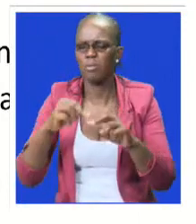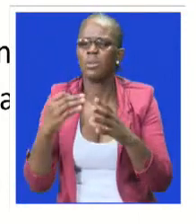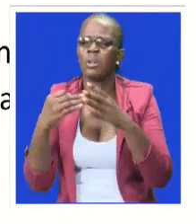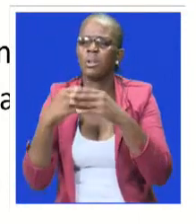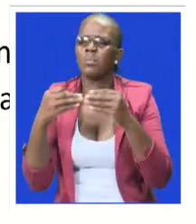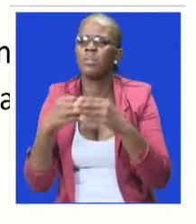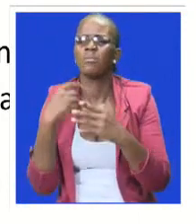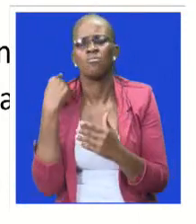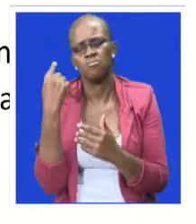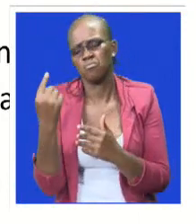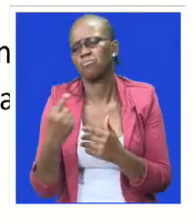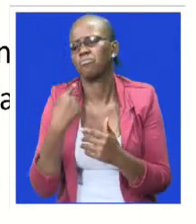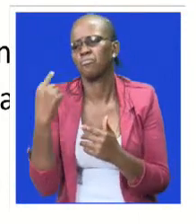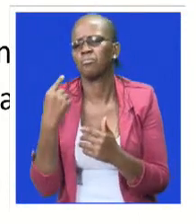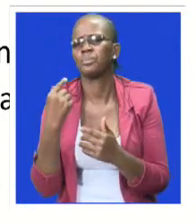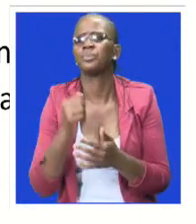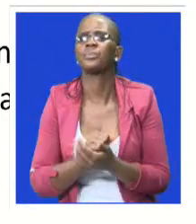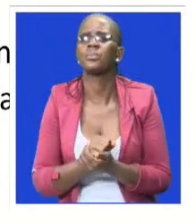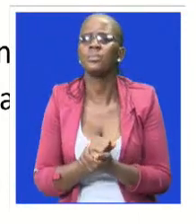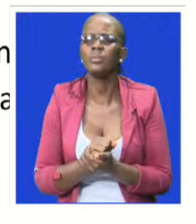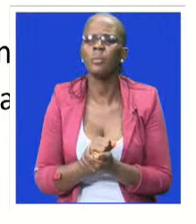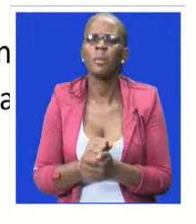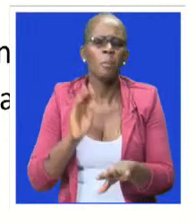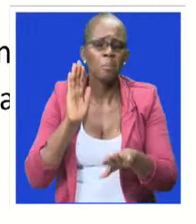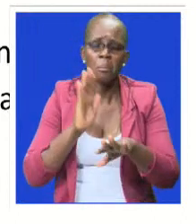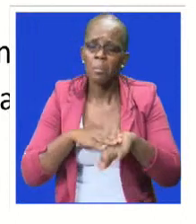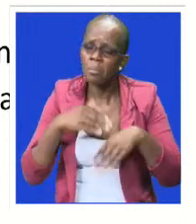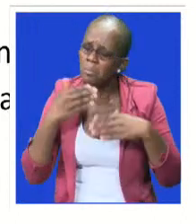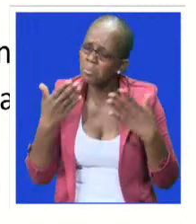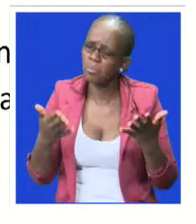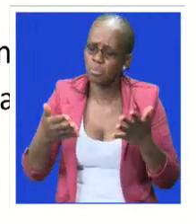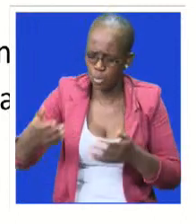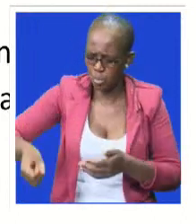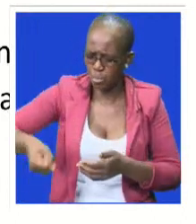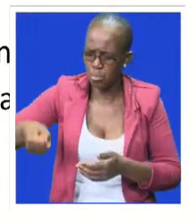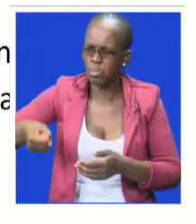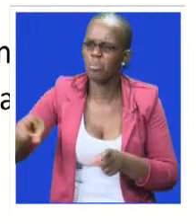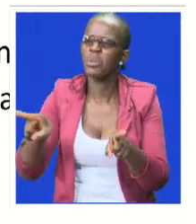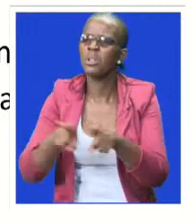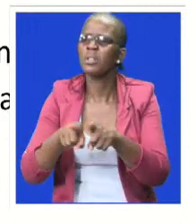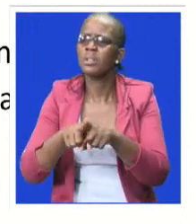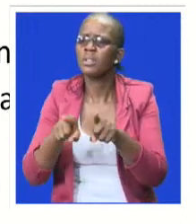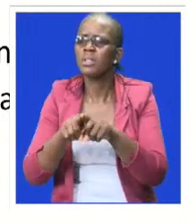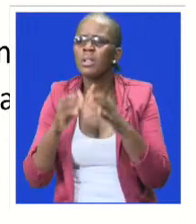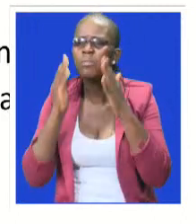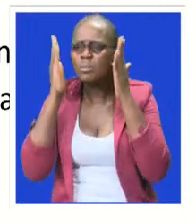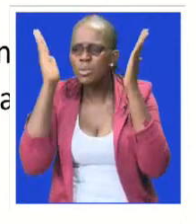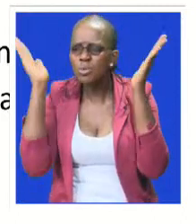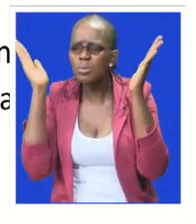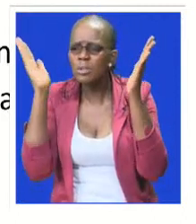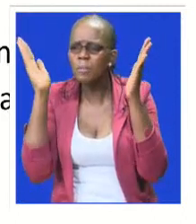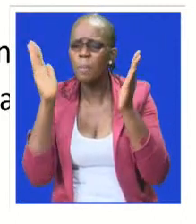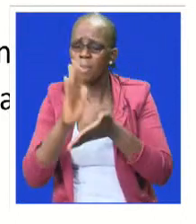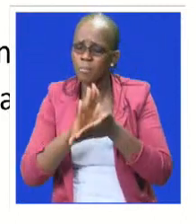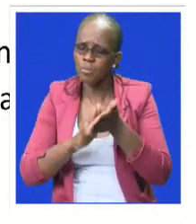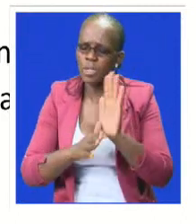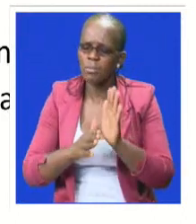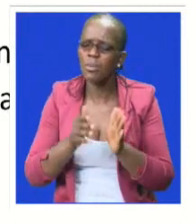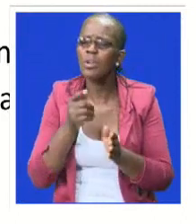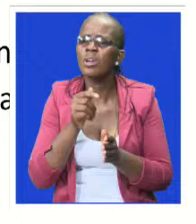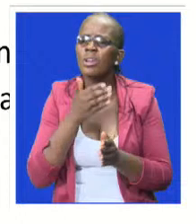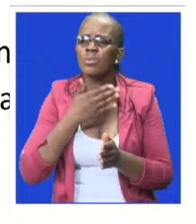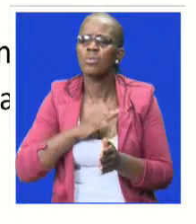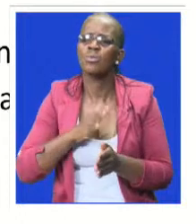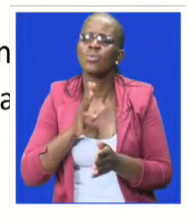not have containers, they did not have buckets like us in Maswati. When we are collecting water, we know that we get buckets. But